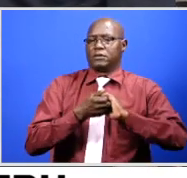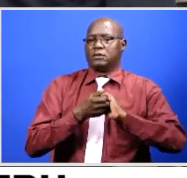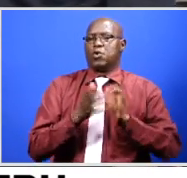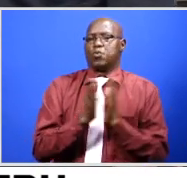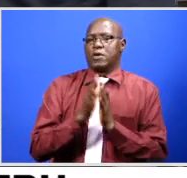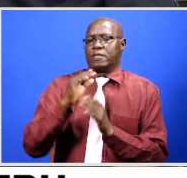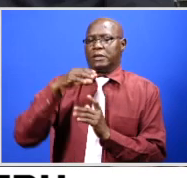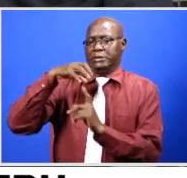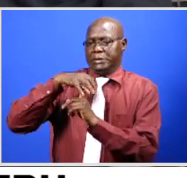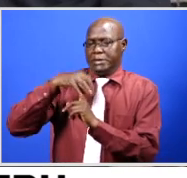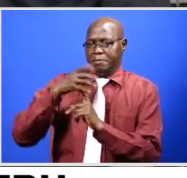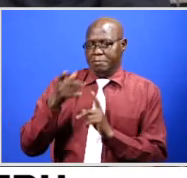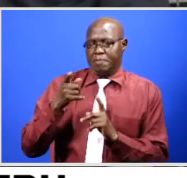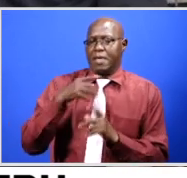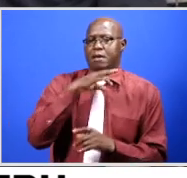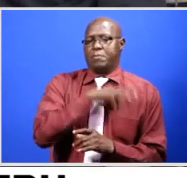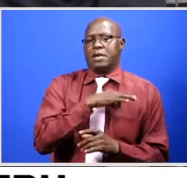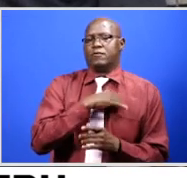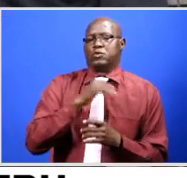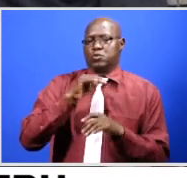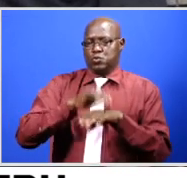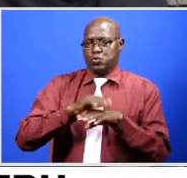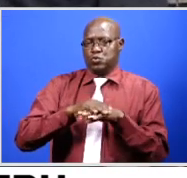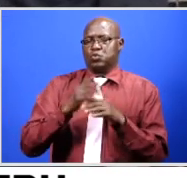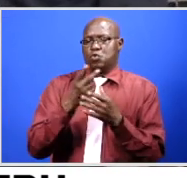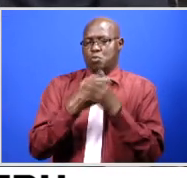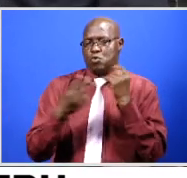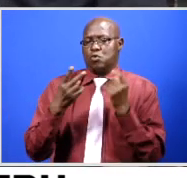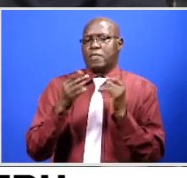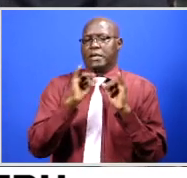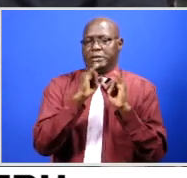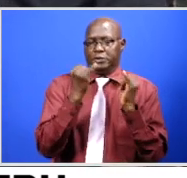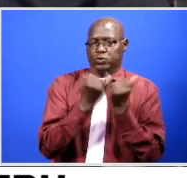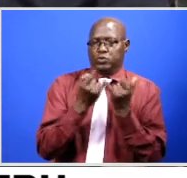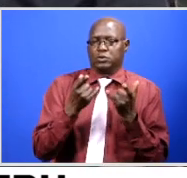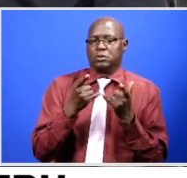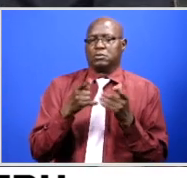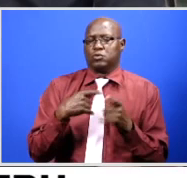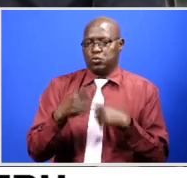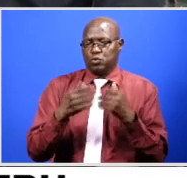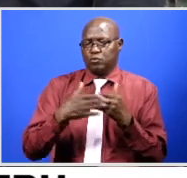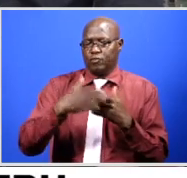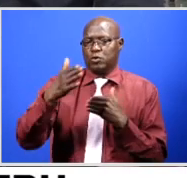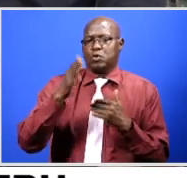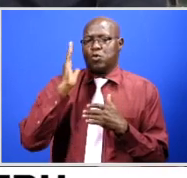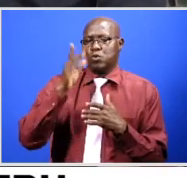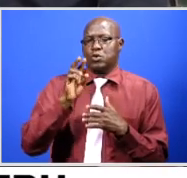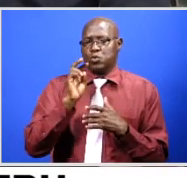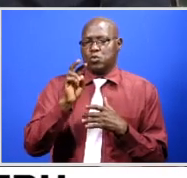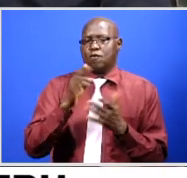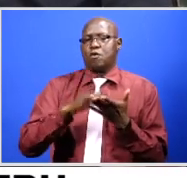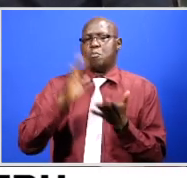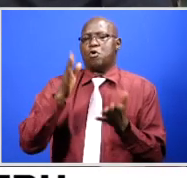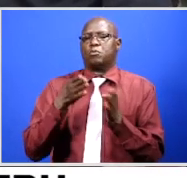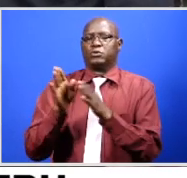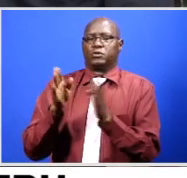CITAM is beneficial to both institutions, and going forward we even look for more opportunities where we can be able